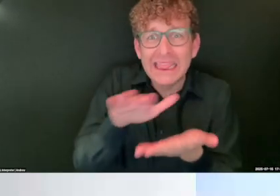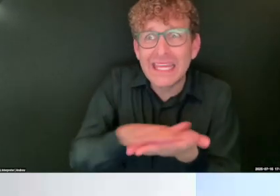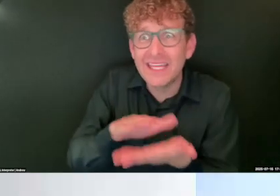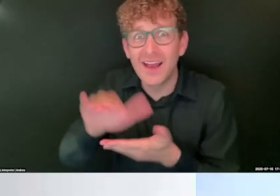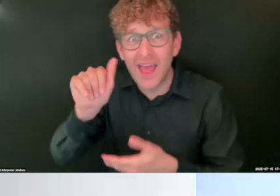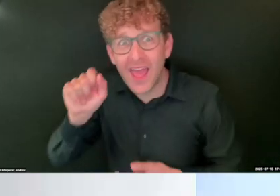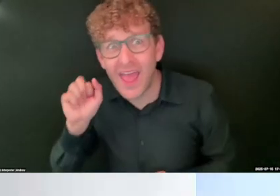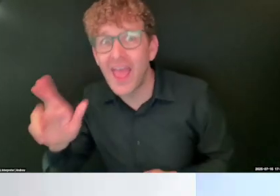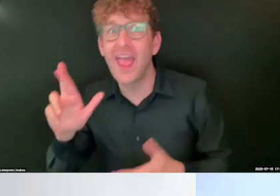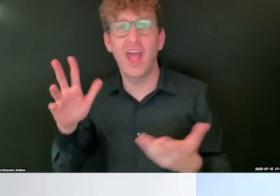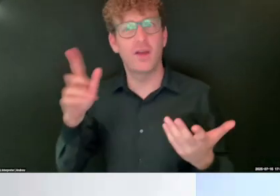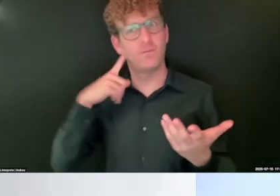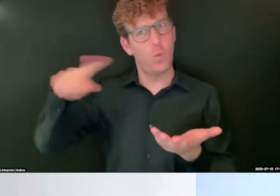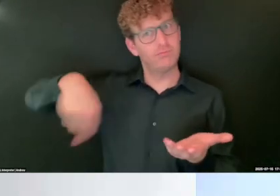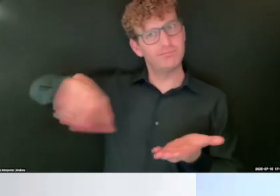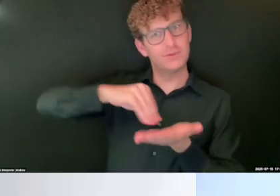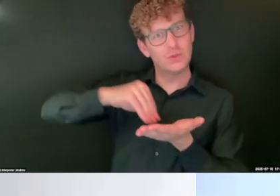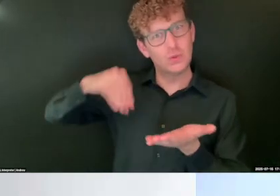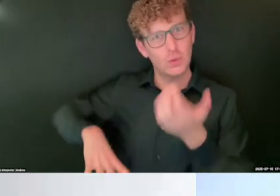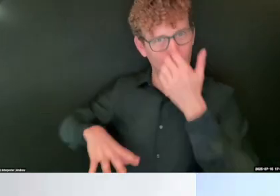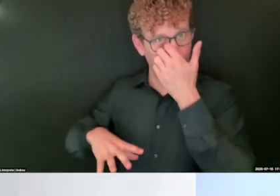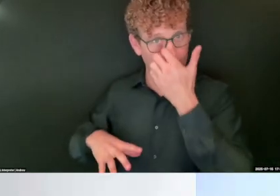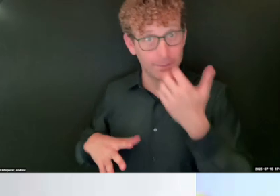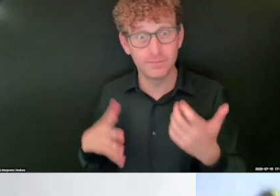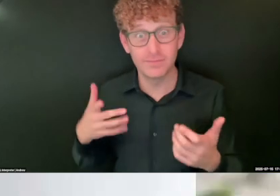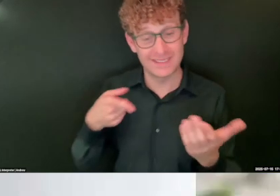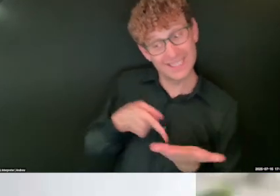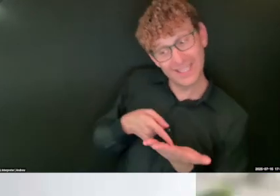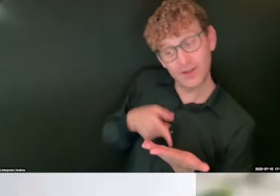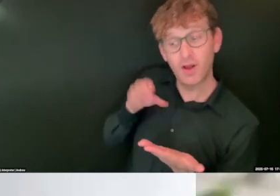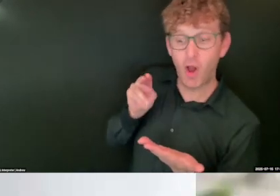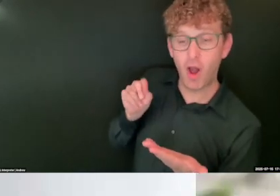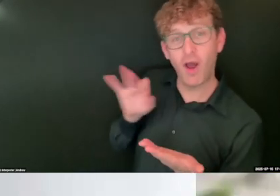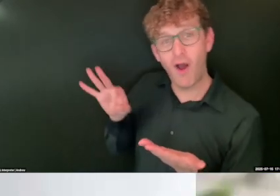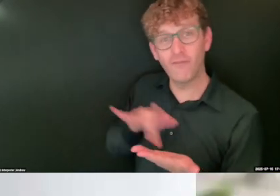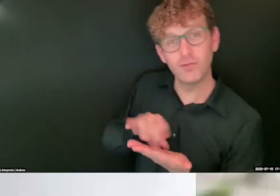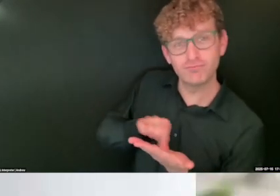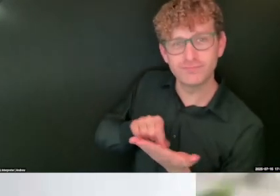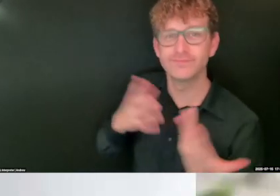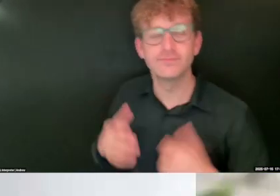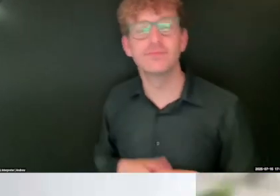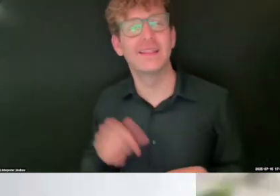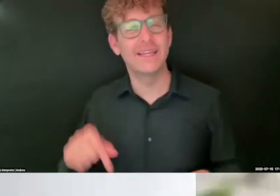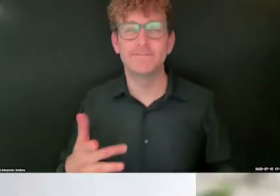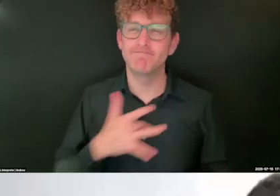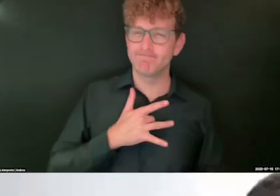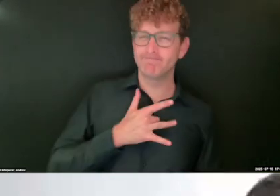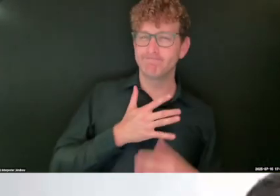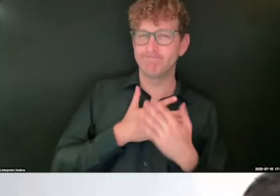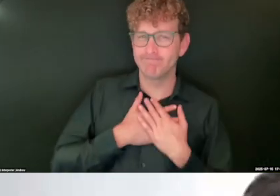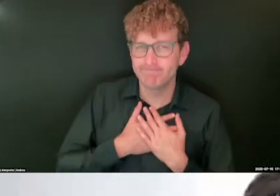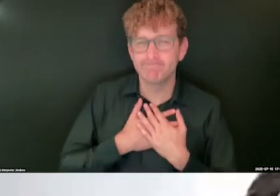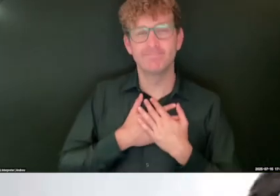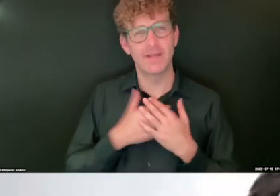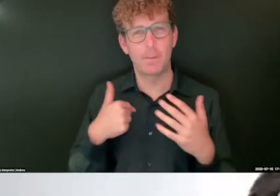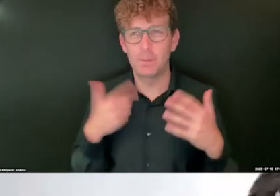right here is the on and off switch. Something that always warmed my heart, which is why I'm in the schools every day, is being with our students. Our students